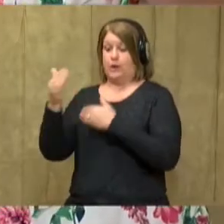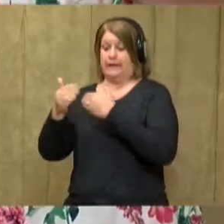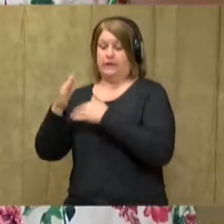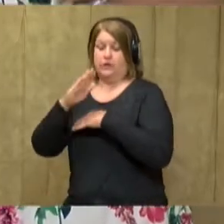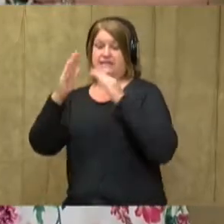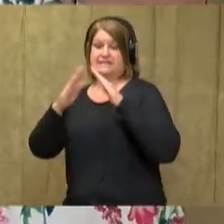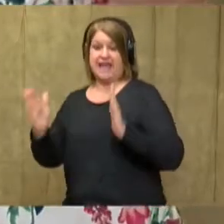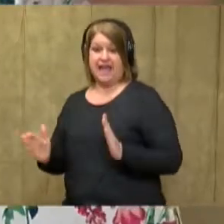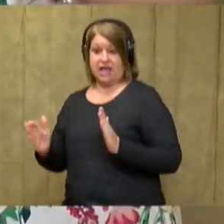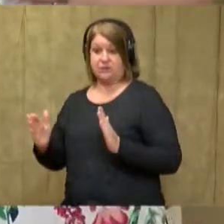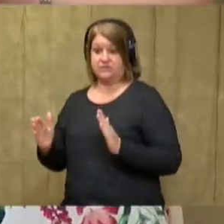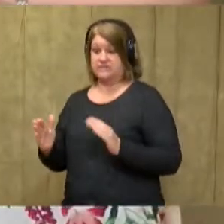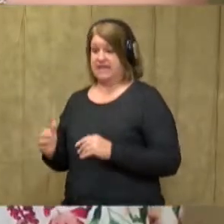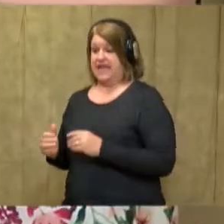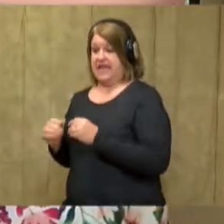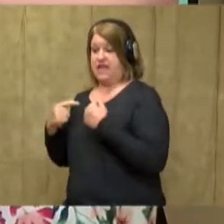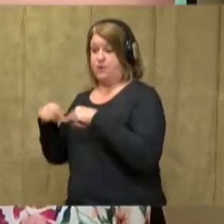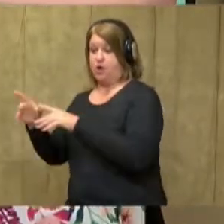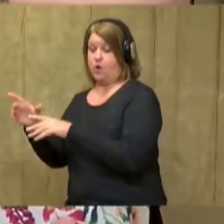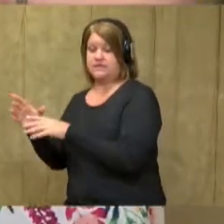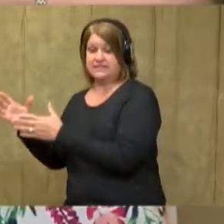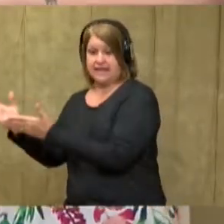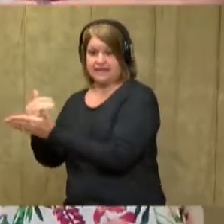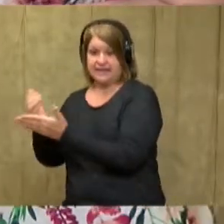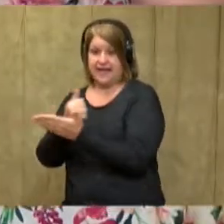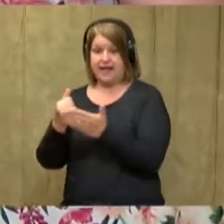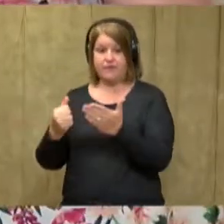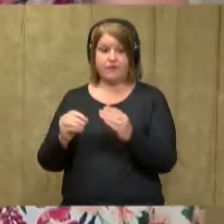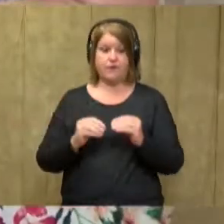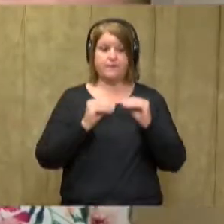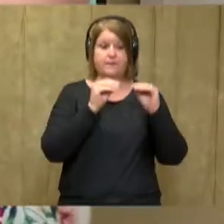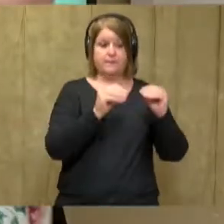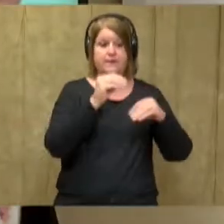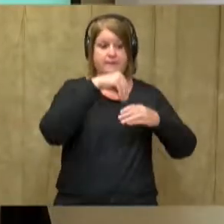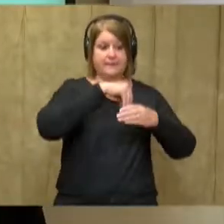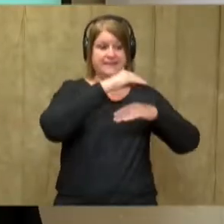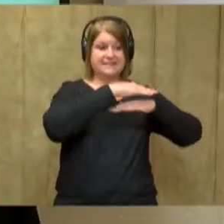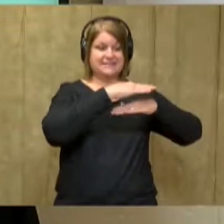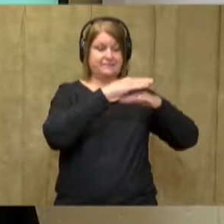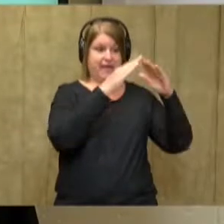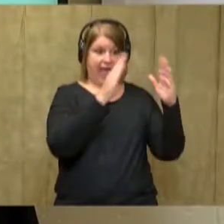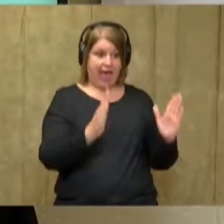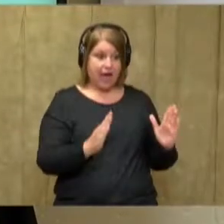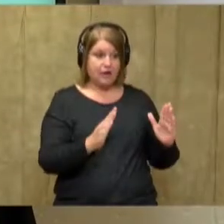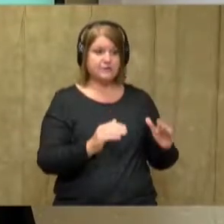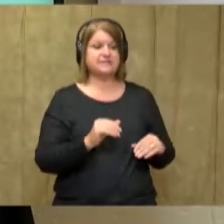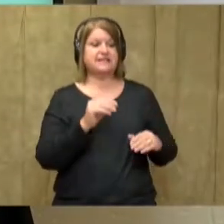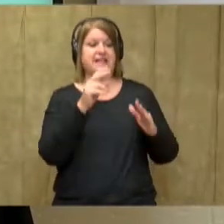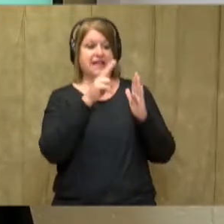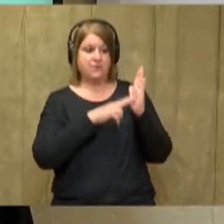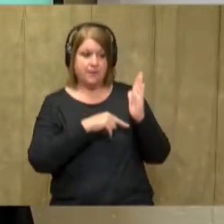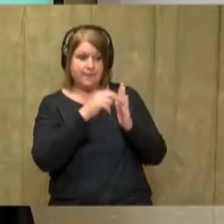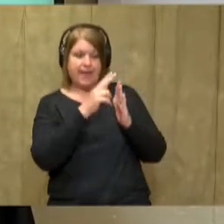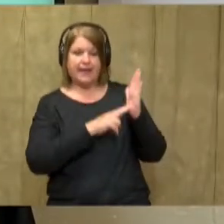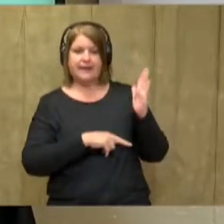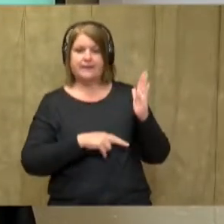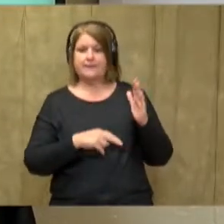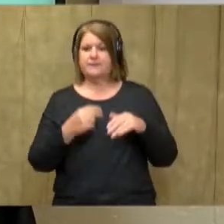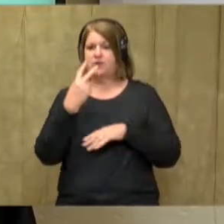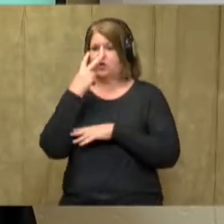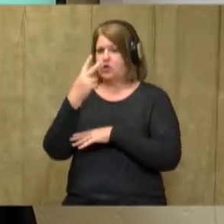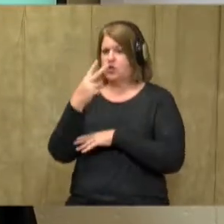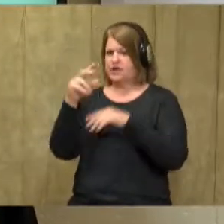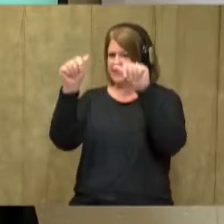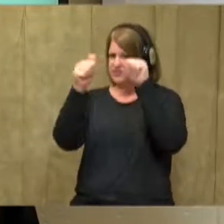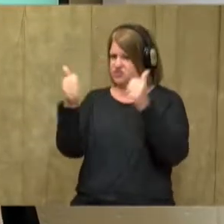and paint them, and he did a lot of paintings of these sunflowers. All right, now look at the shape of this vase. It kind of curves out and then back